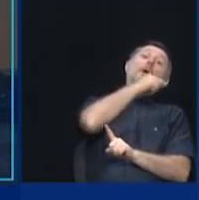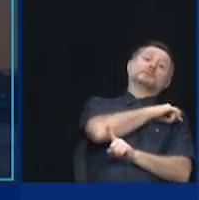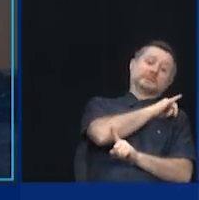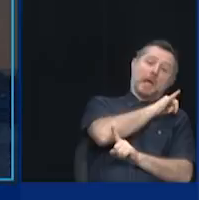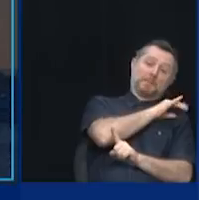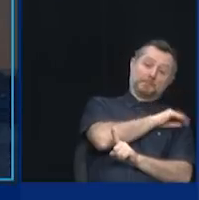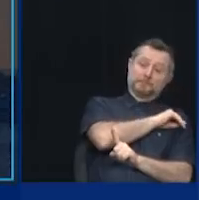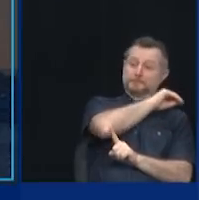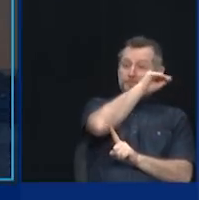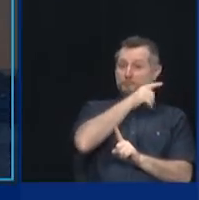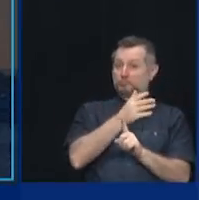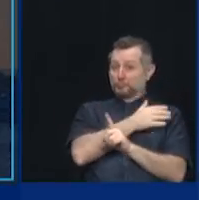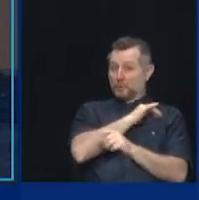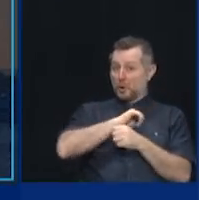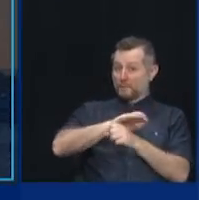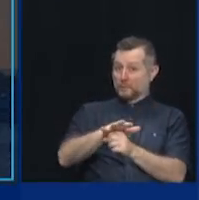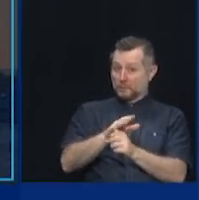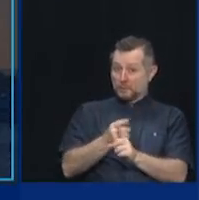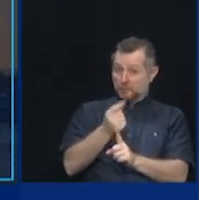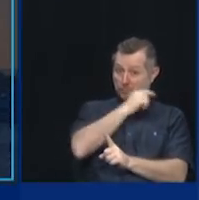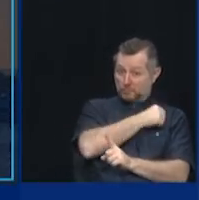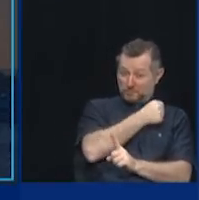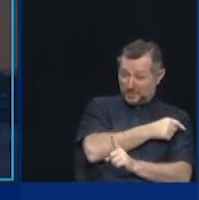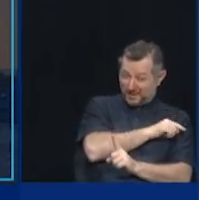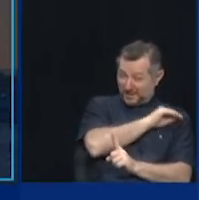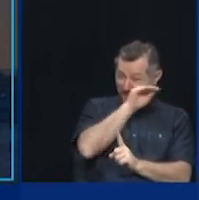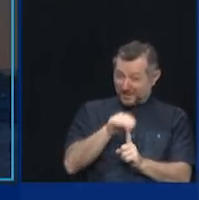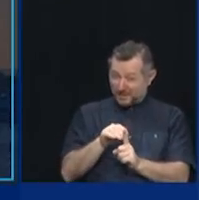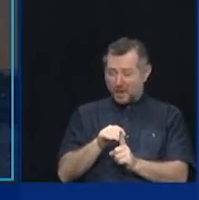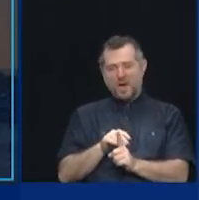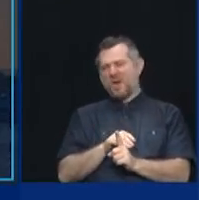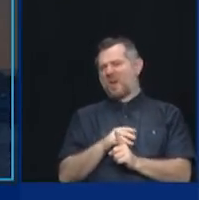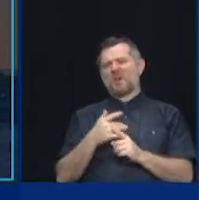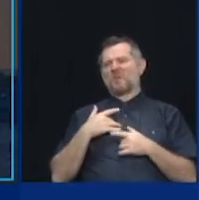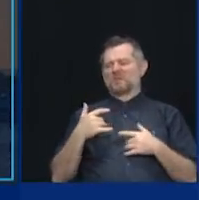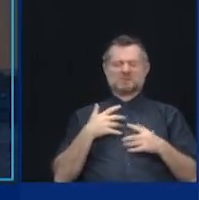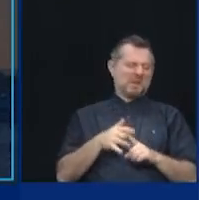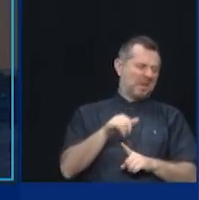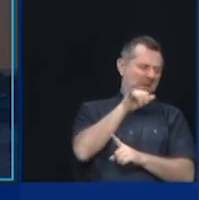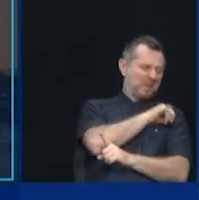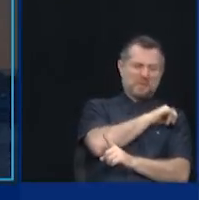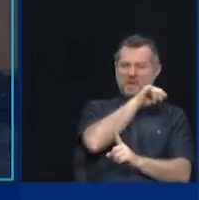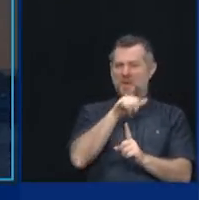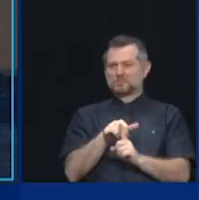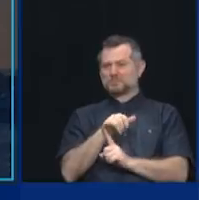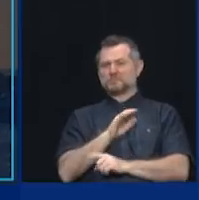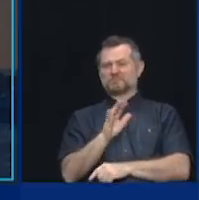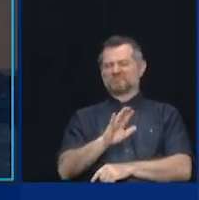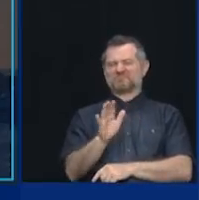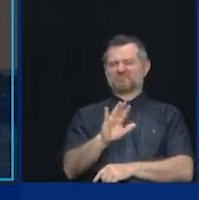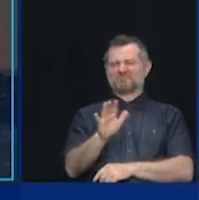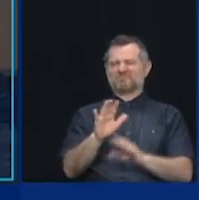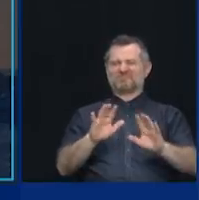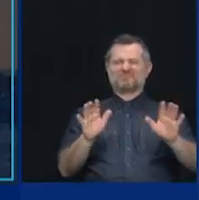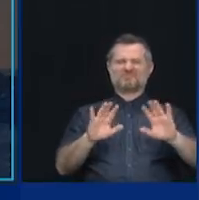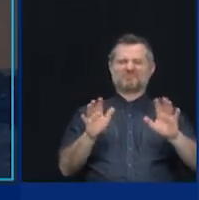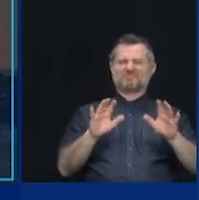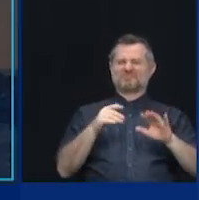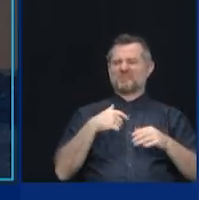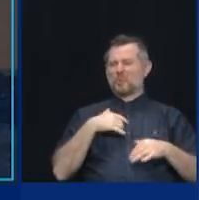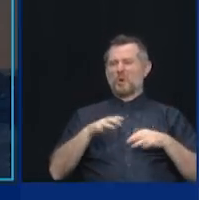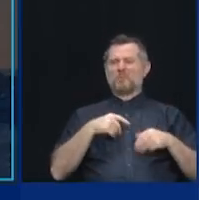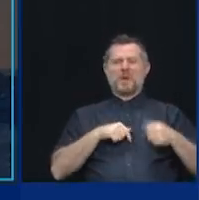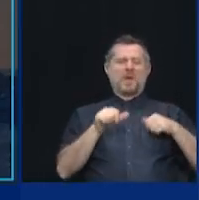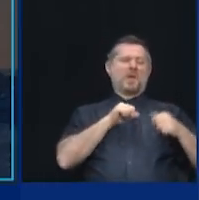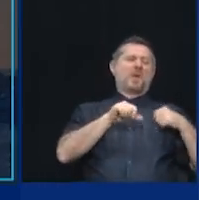started and reestablish where you were the day before COVID started. I don't want to go back to last